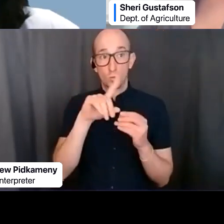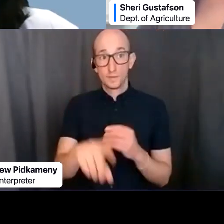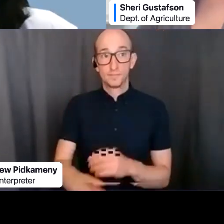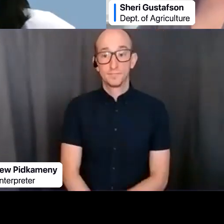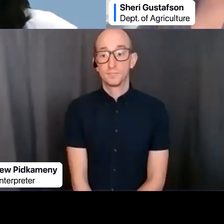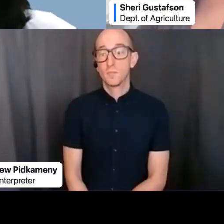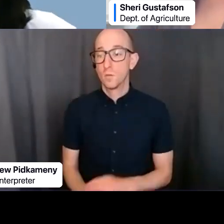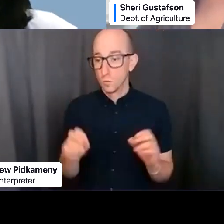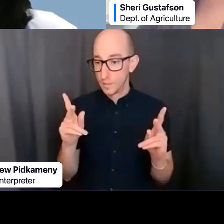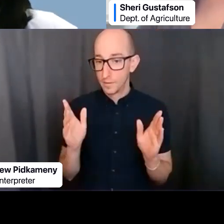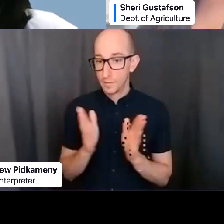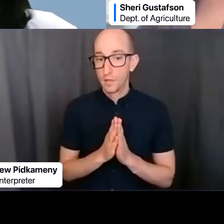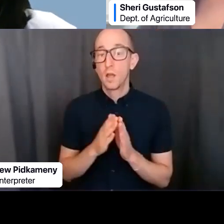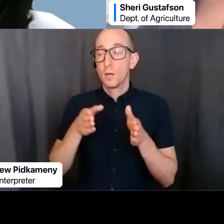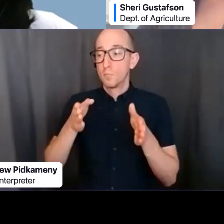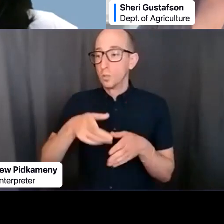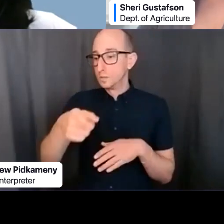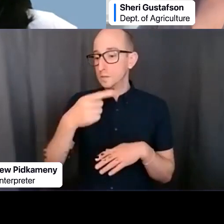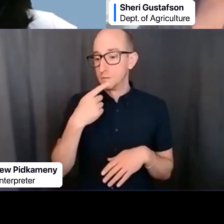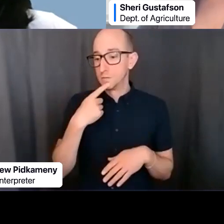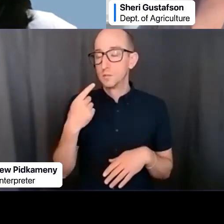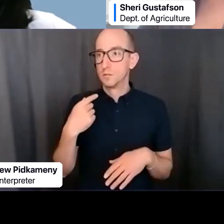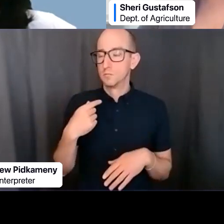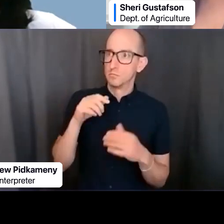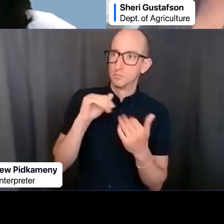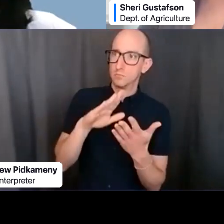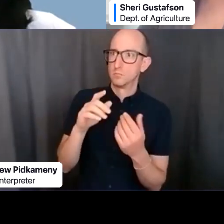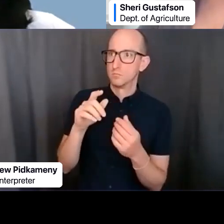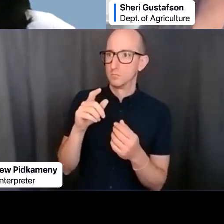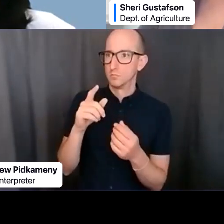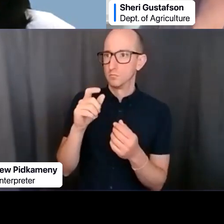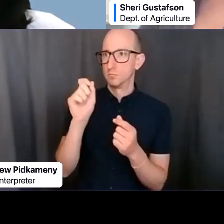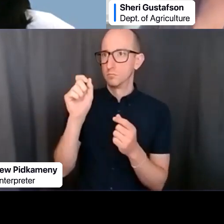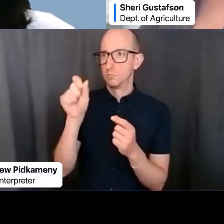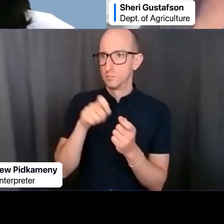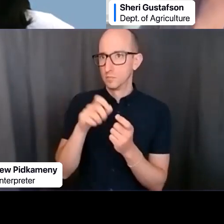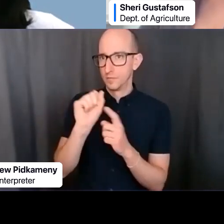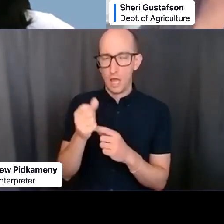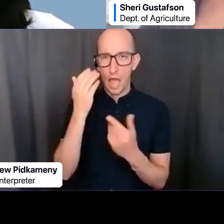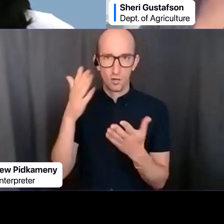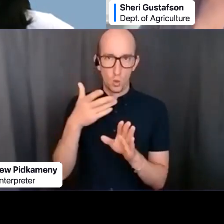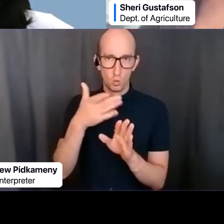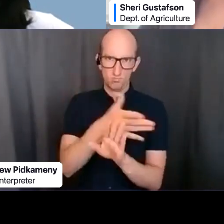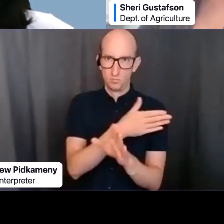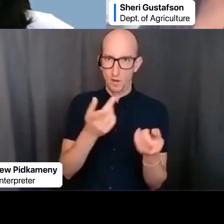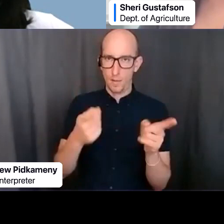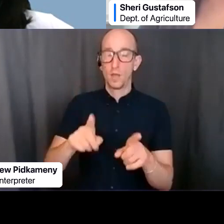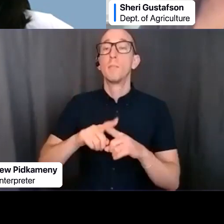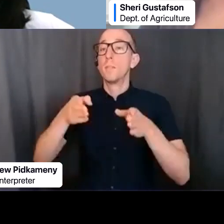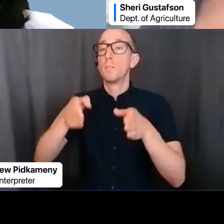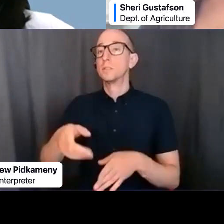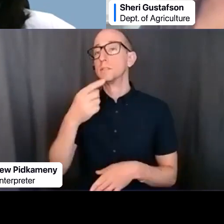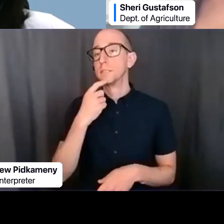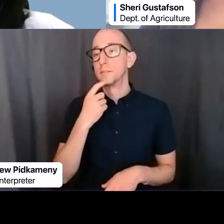Okay. Someone said they ran into a situation where, and I don't know what the context is, but the person said they